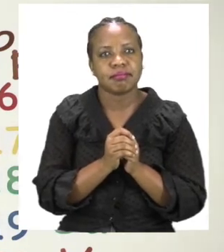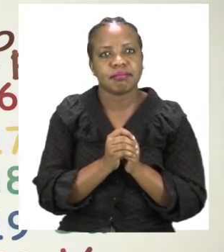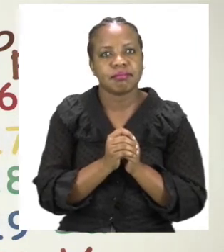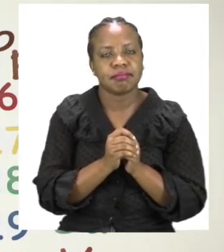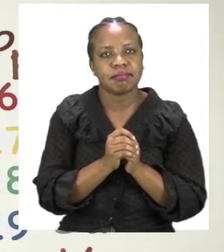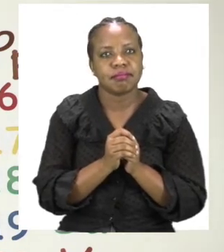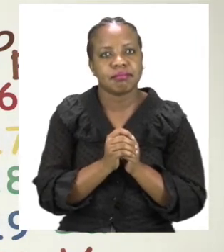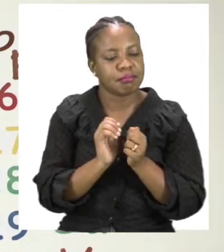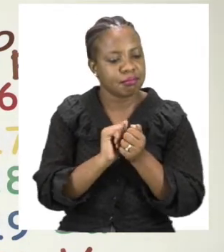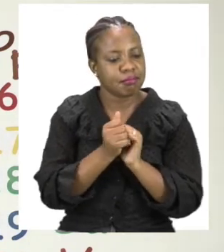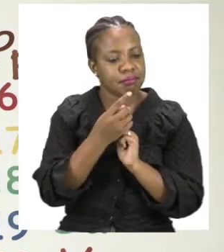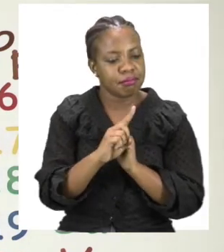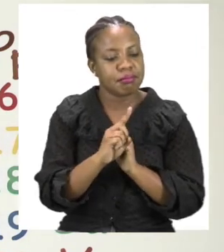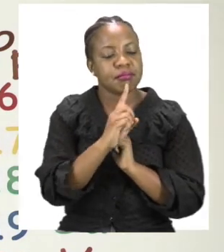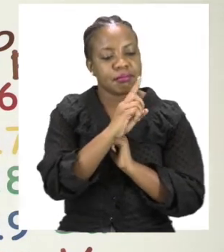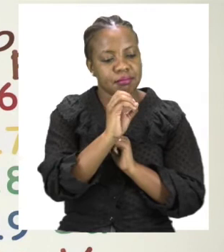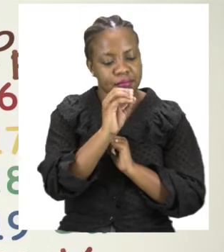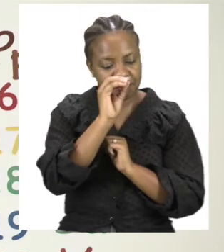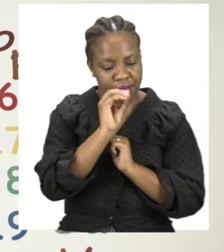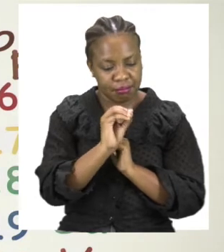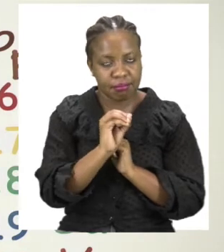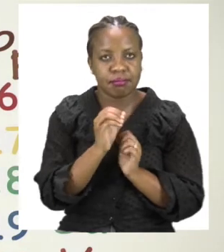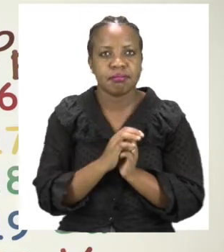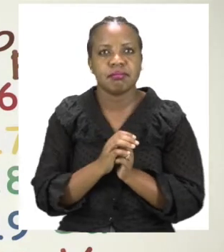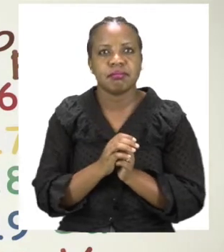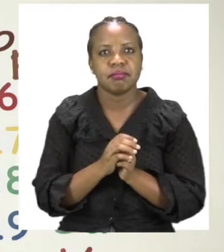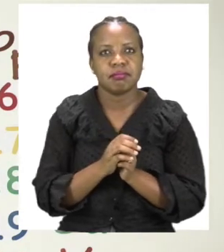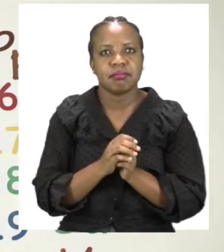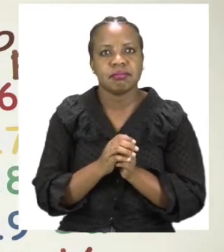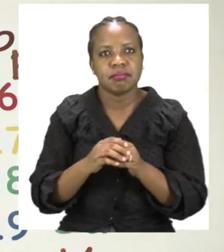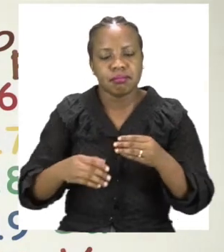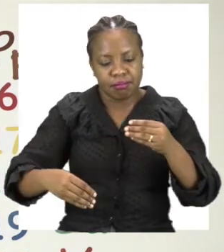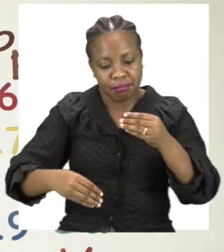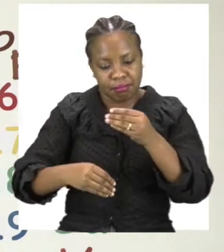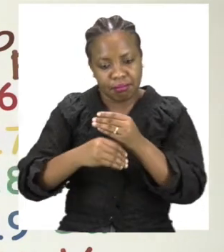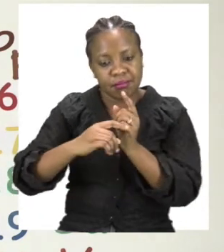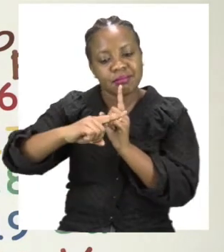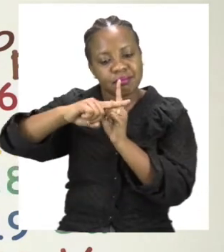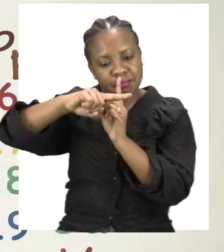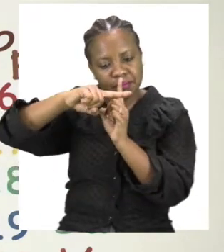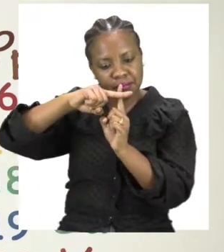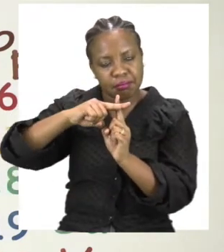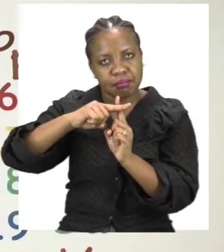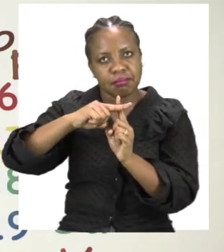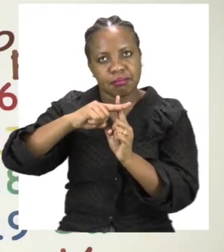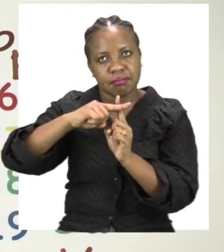is. And then we are going to put our plus sign,